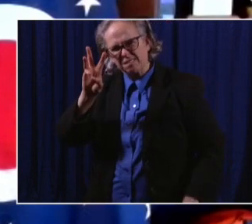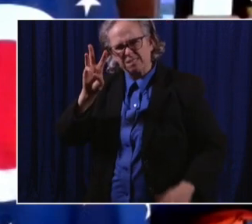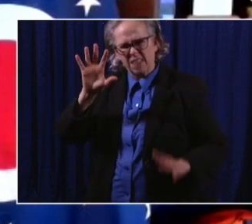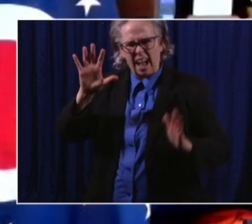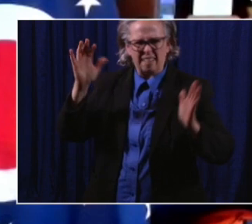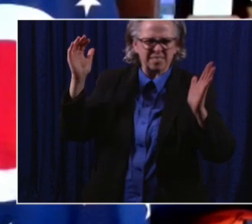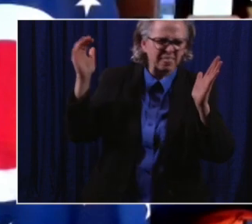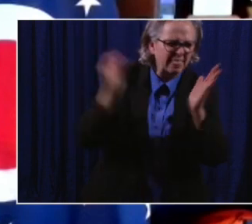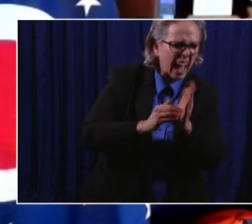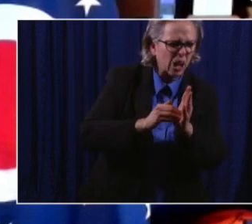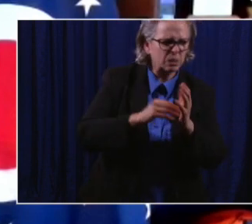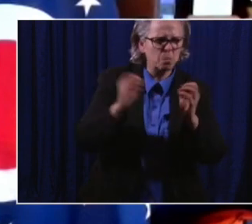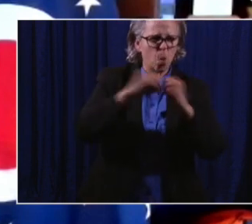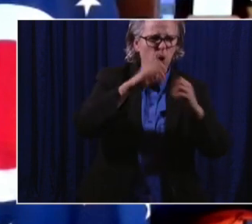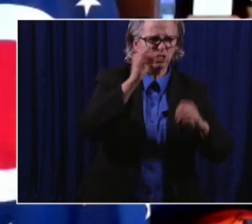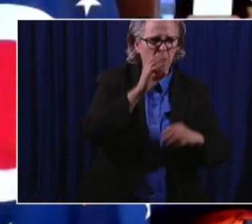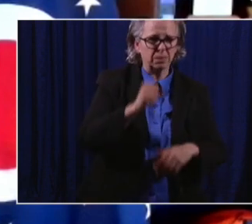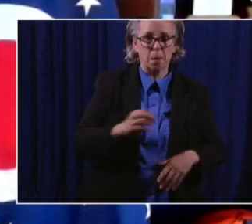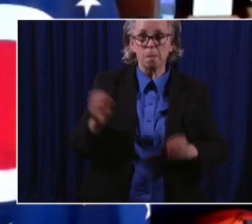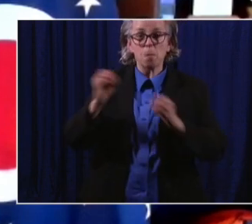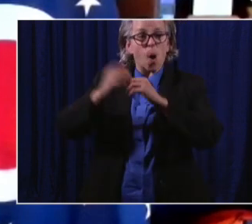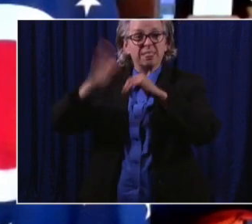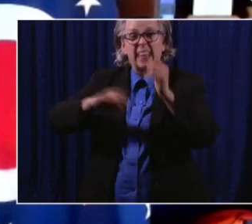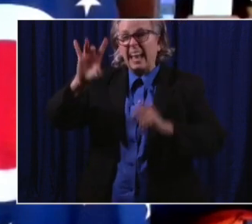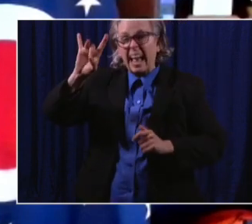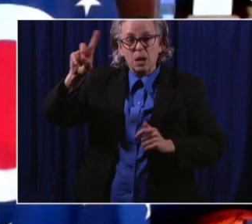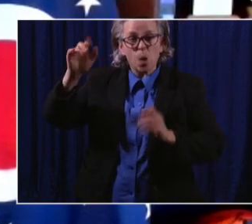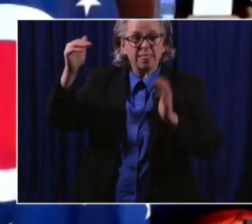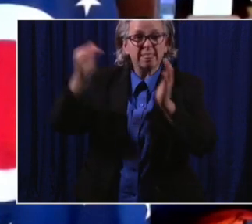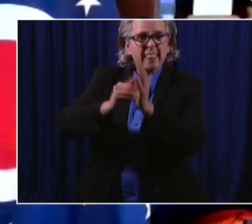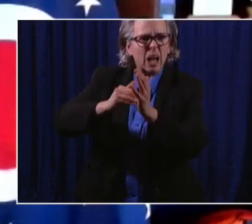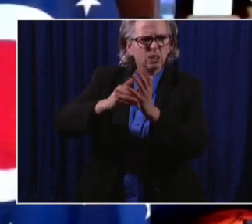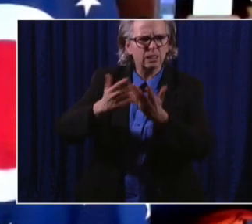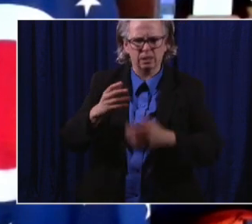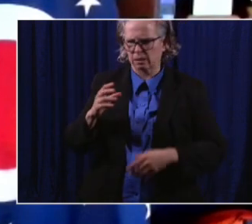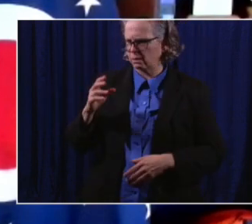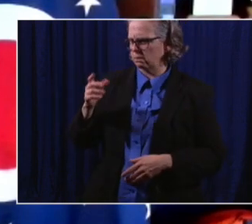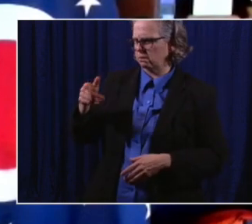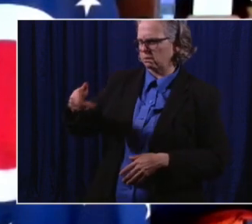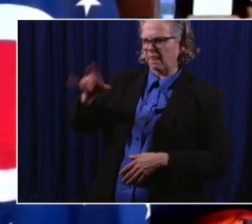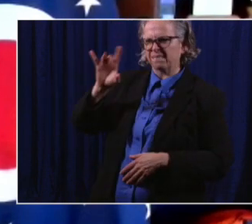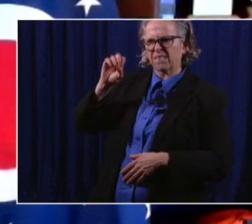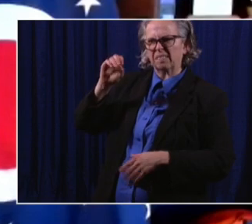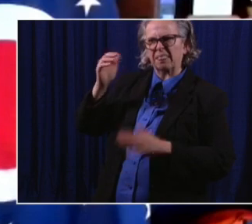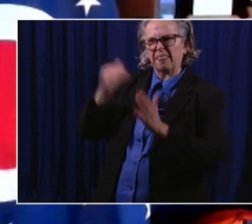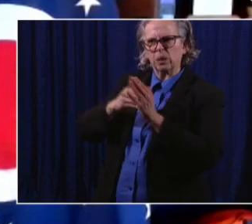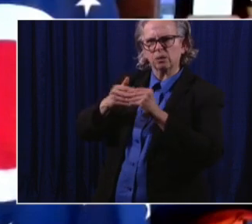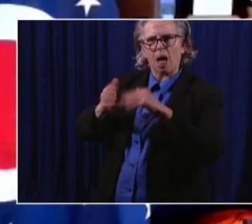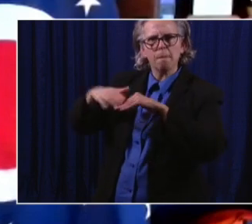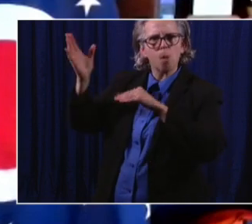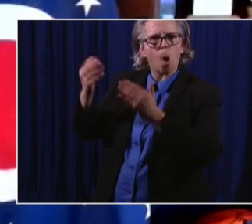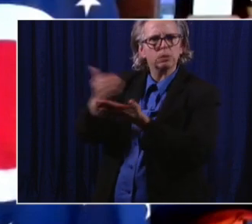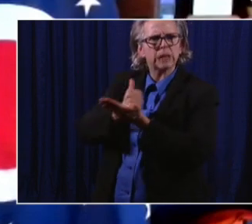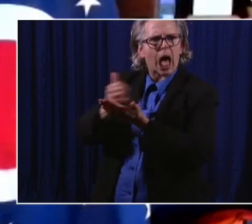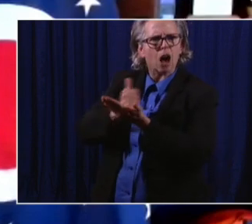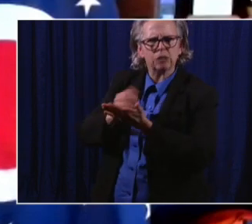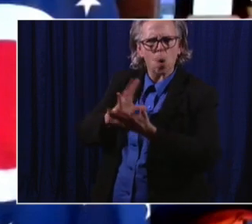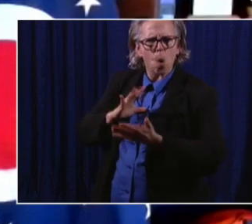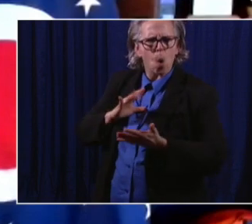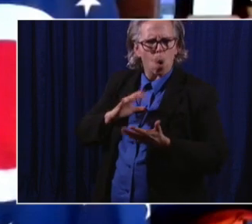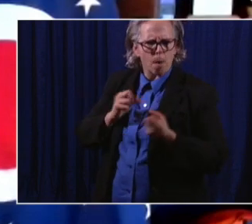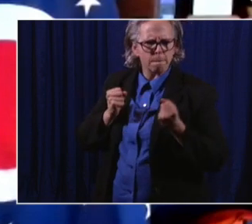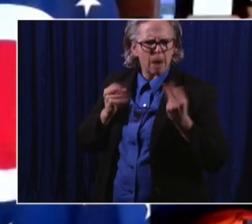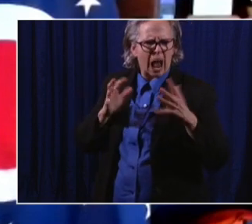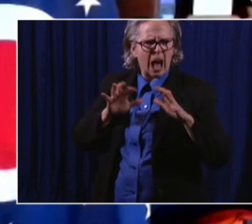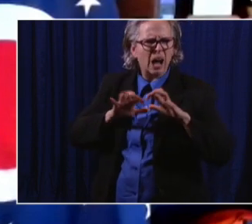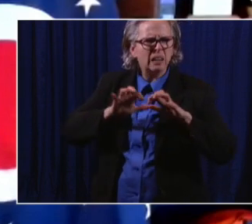81,700 of them pay over $50,000 a year. And I just remind people of that. You may be struggling.